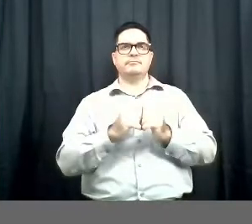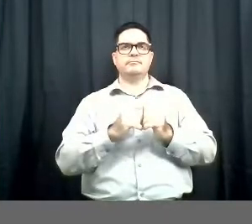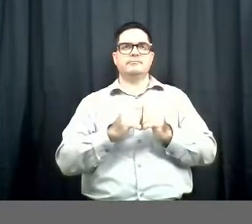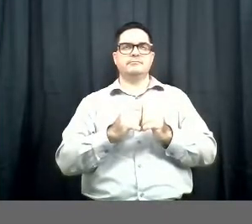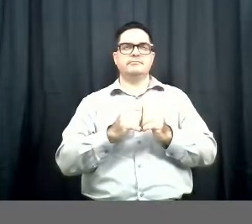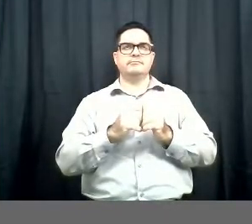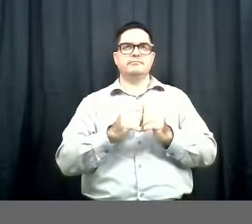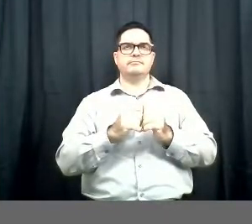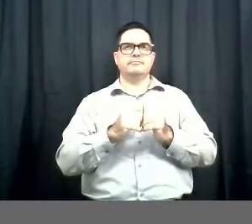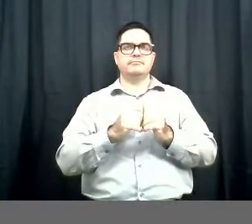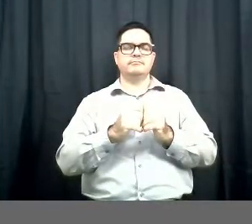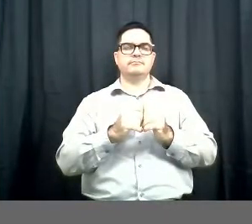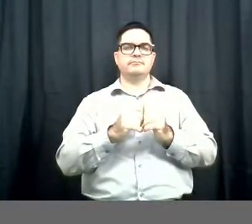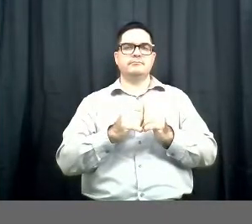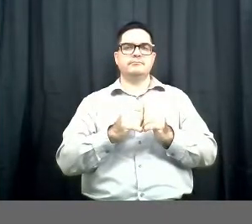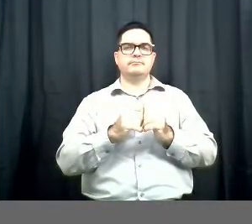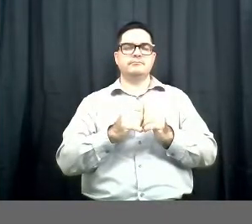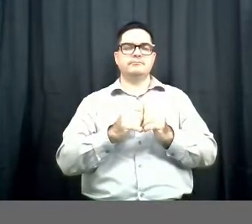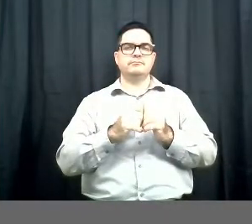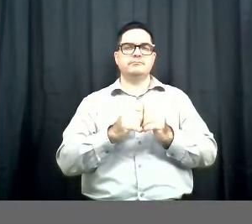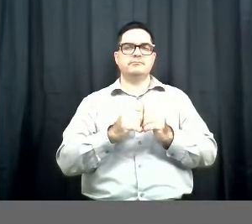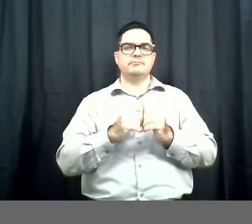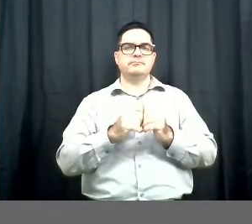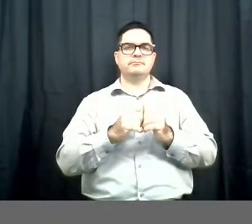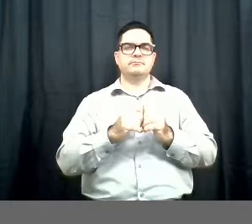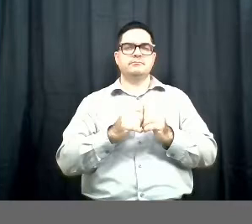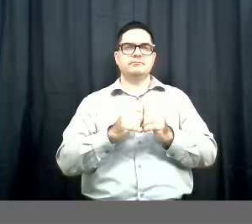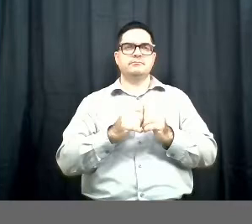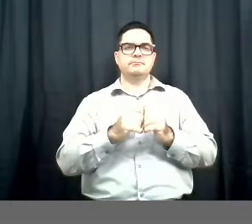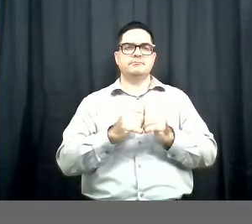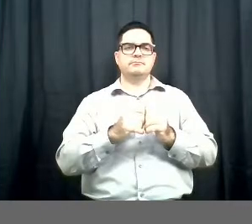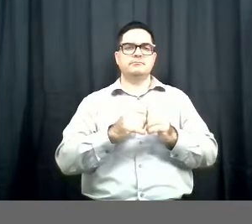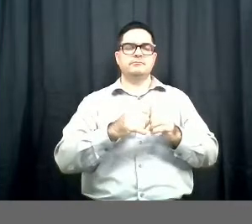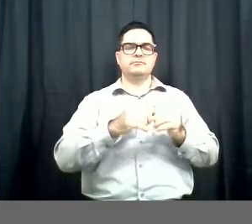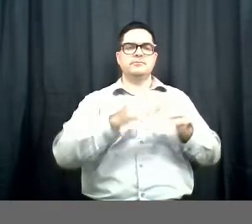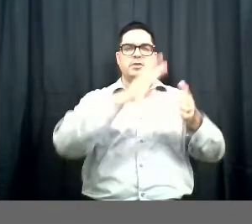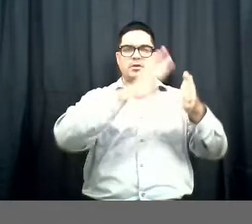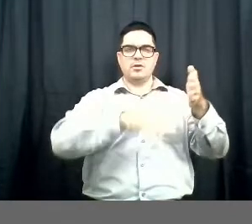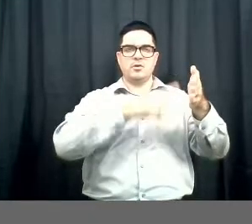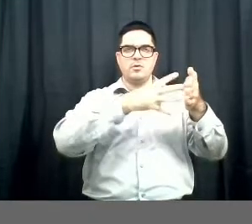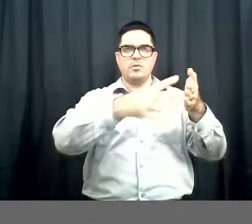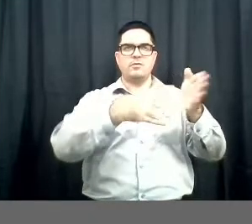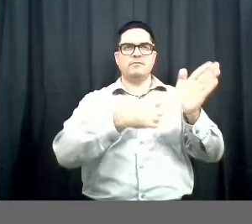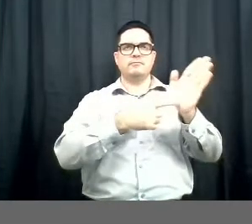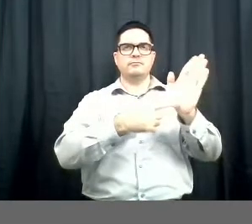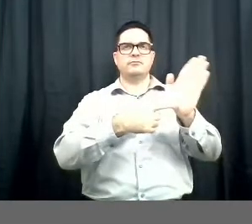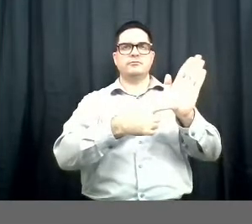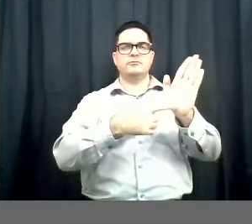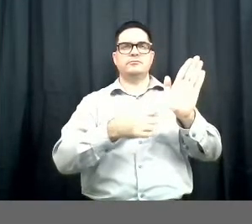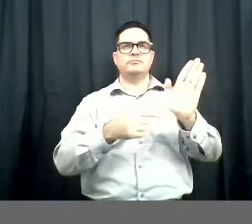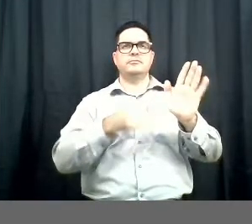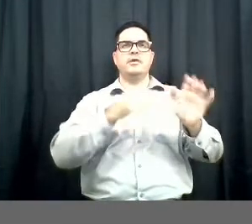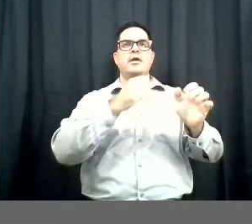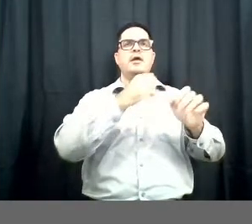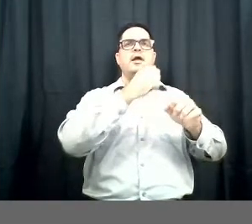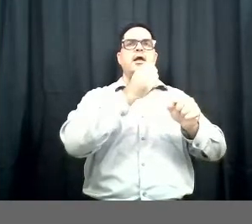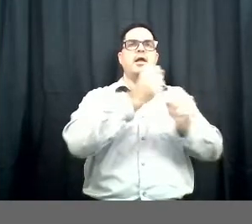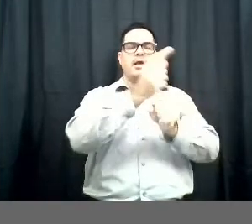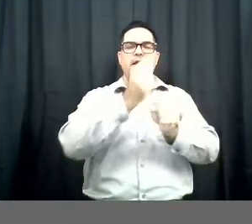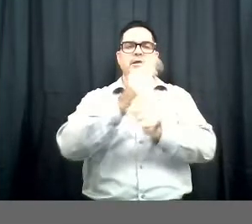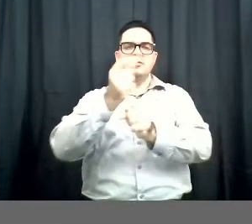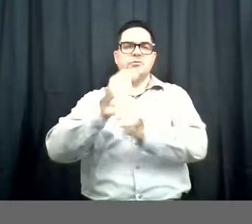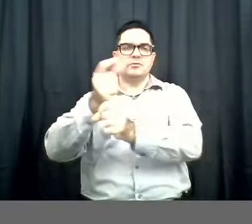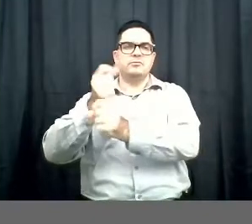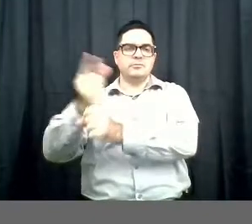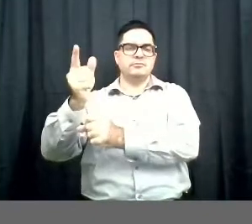annual cap of $50 million. And the graph assumes 2% outperformance on an annual basis, though certainly at this